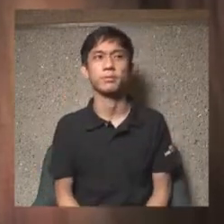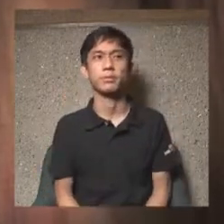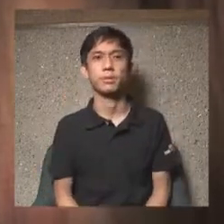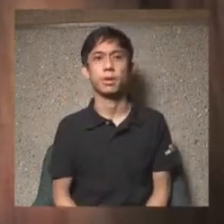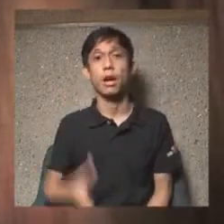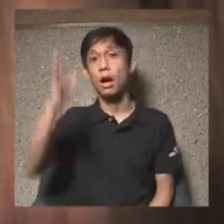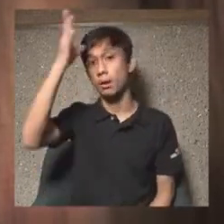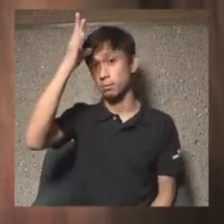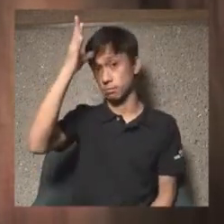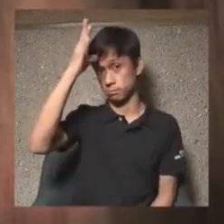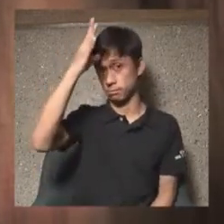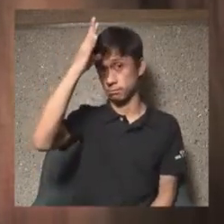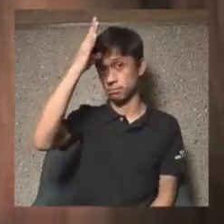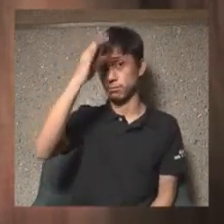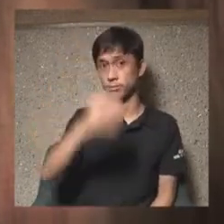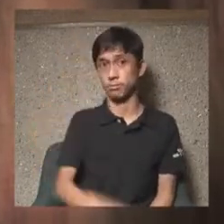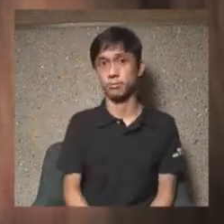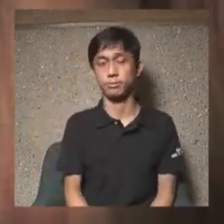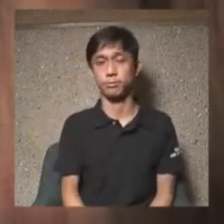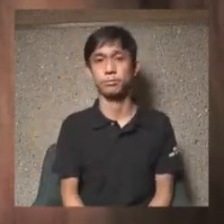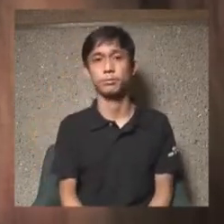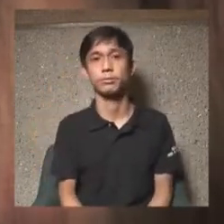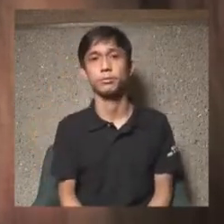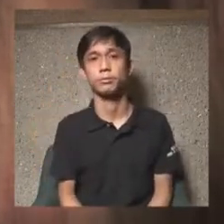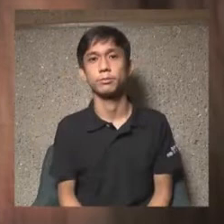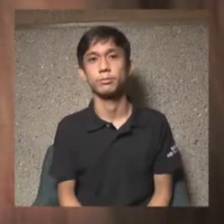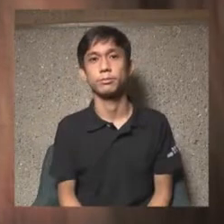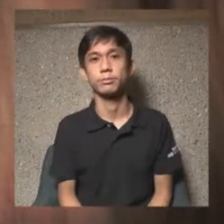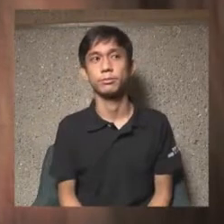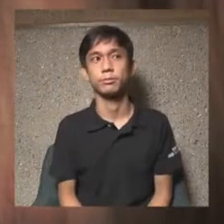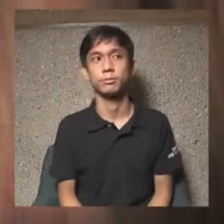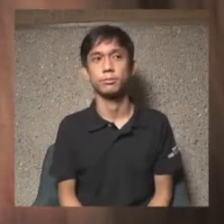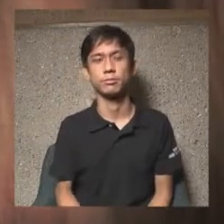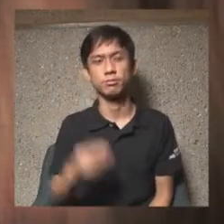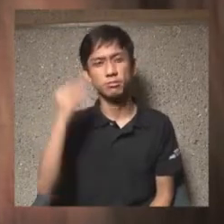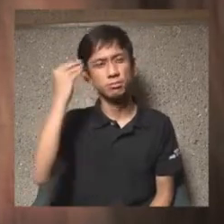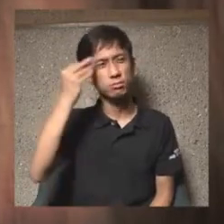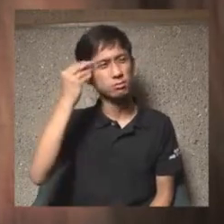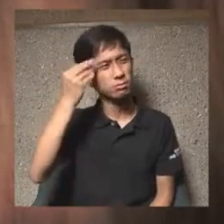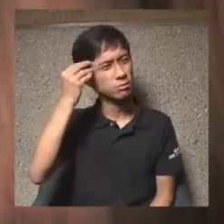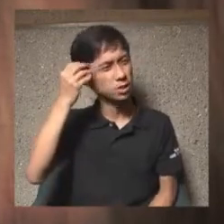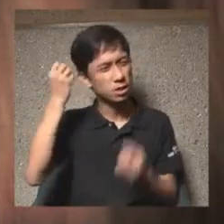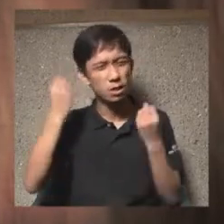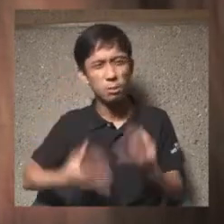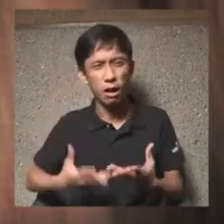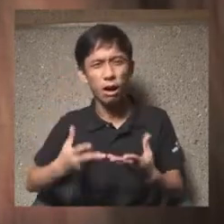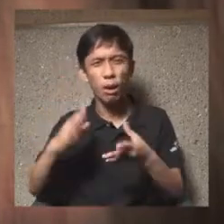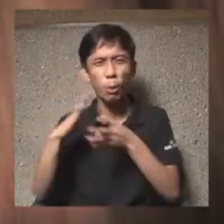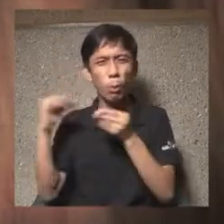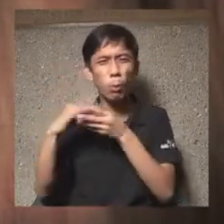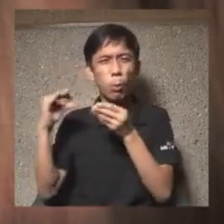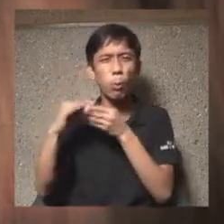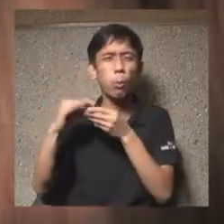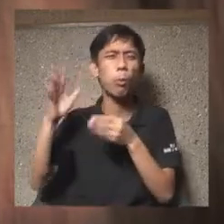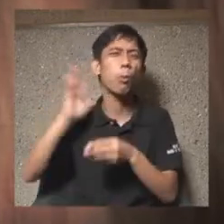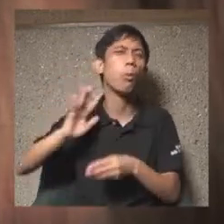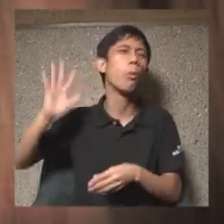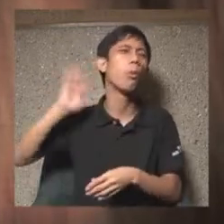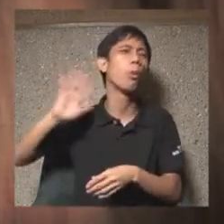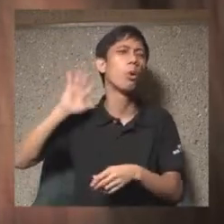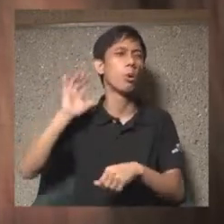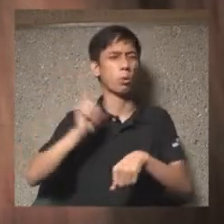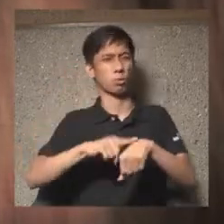Take a look. There are still parallels from the ancient times still happening until today.